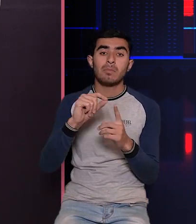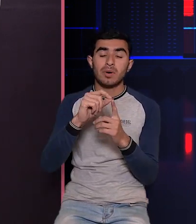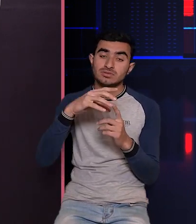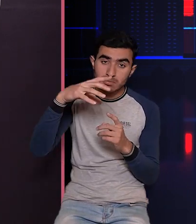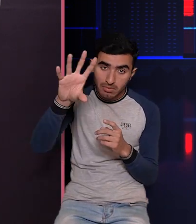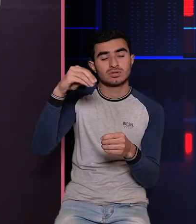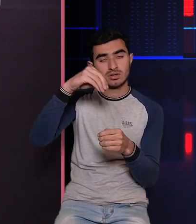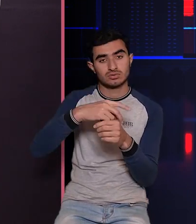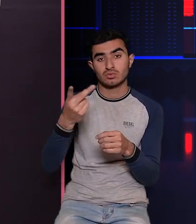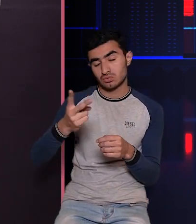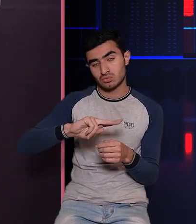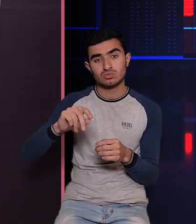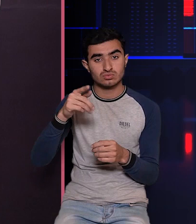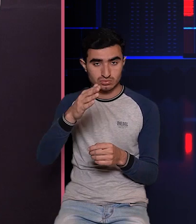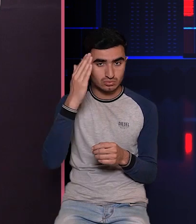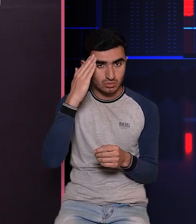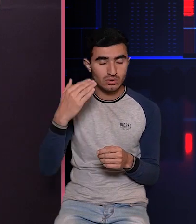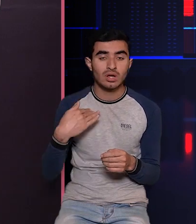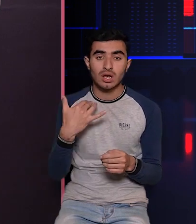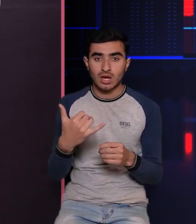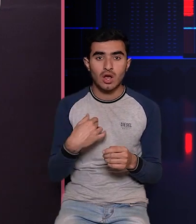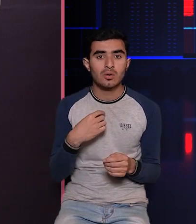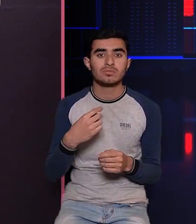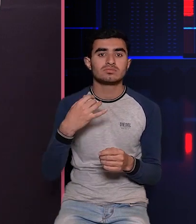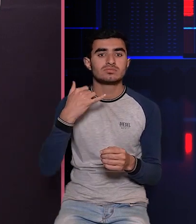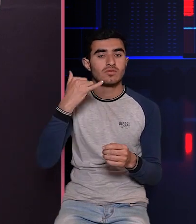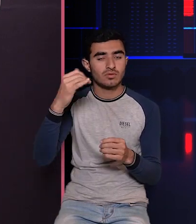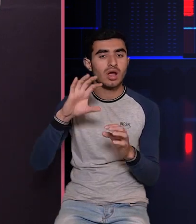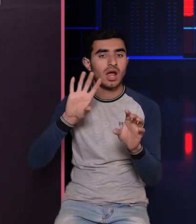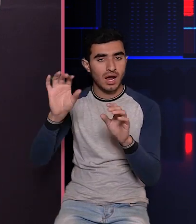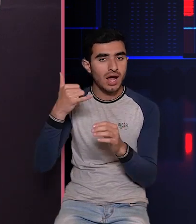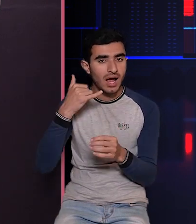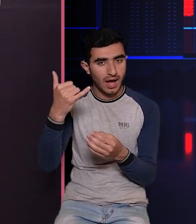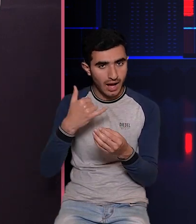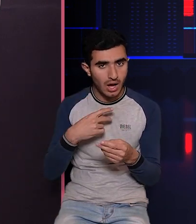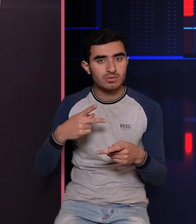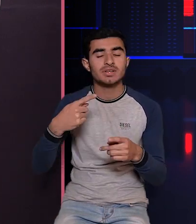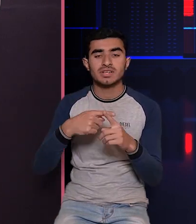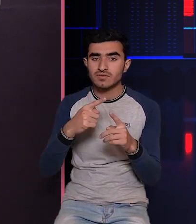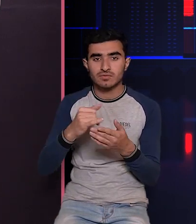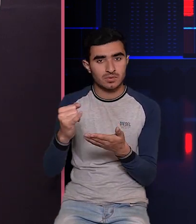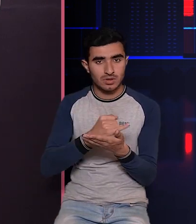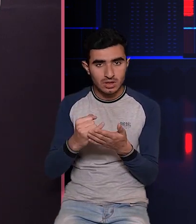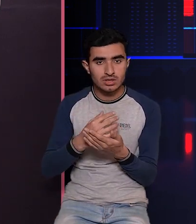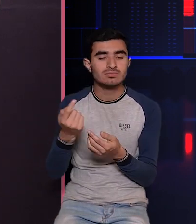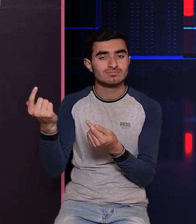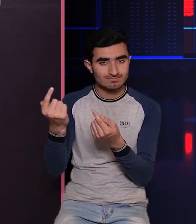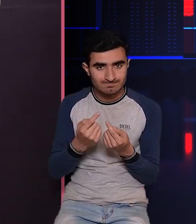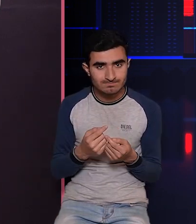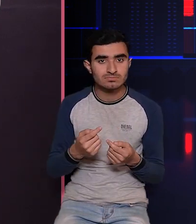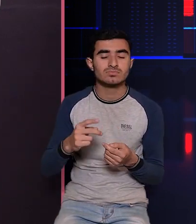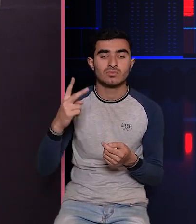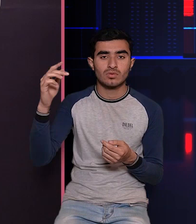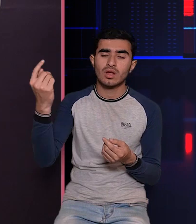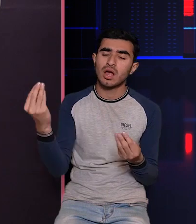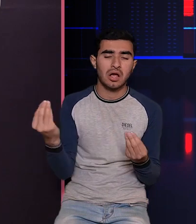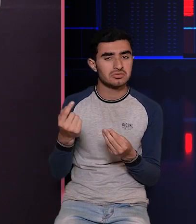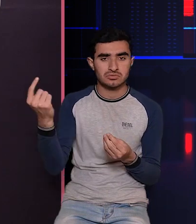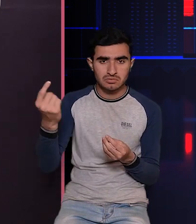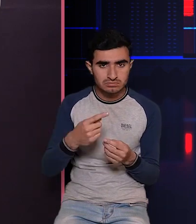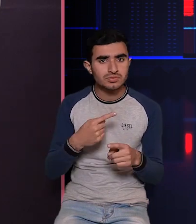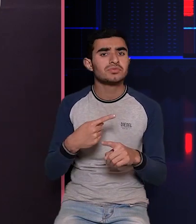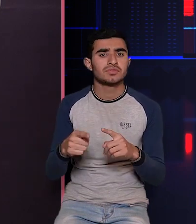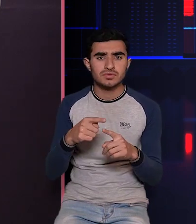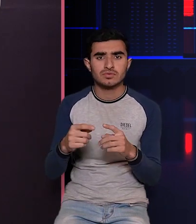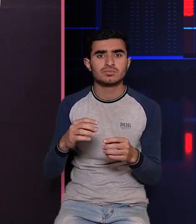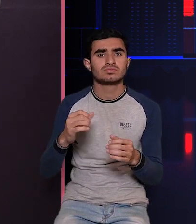some people are inviting artists to collaborate with other entities, commercial, non-commercial. So